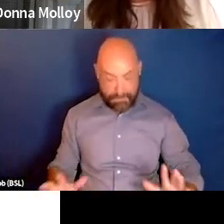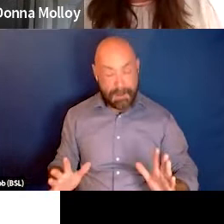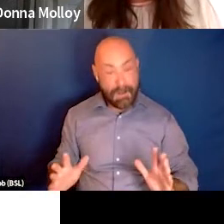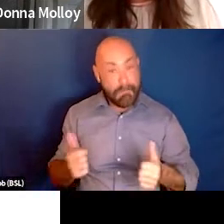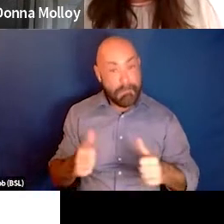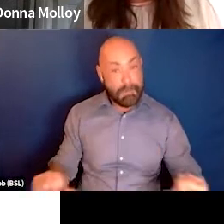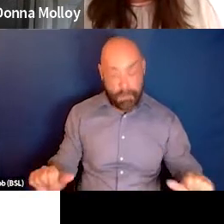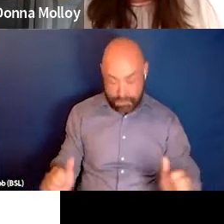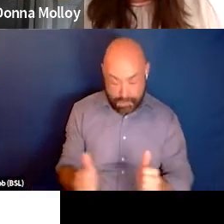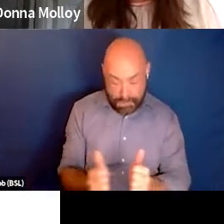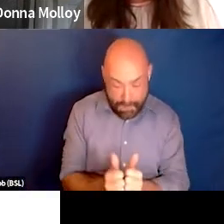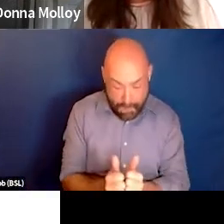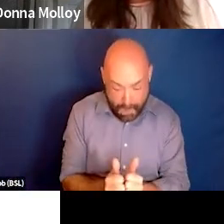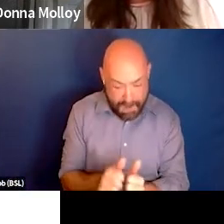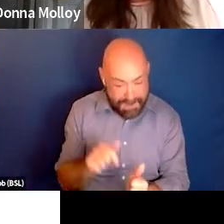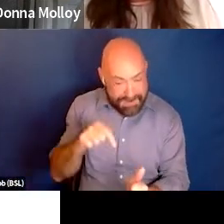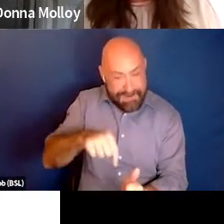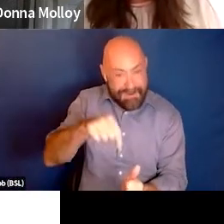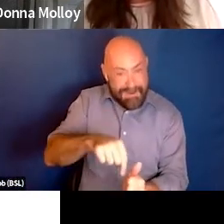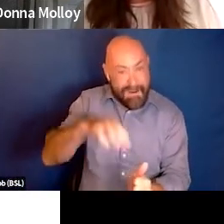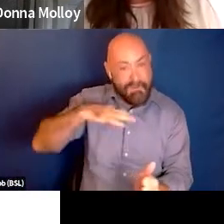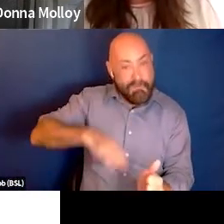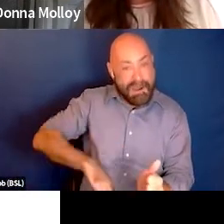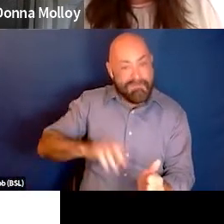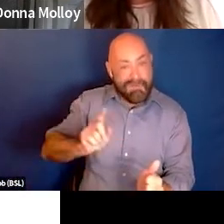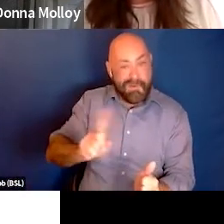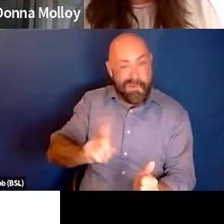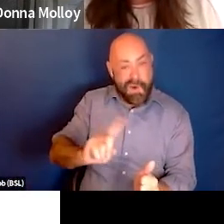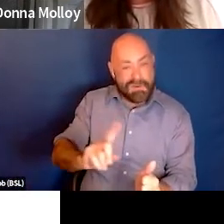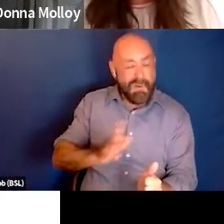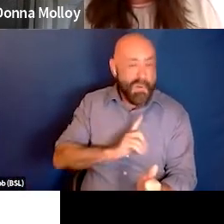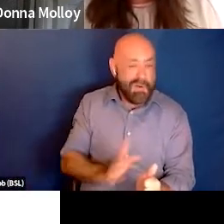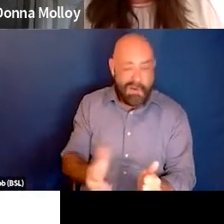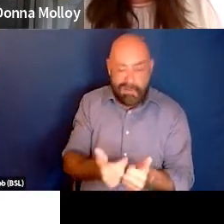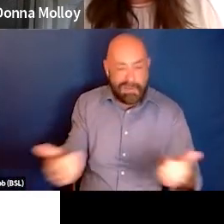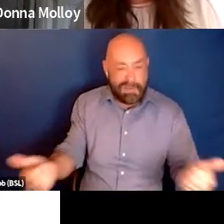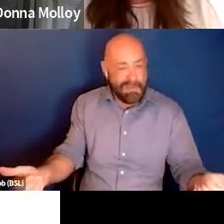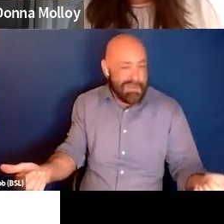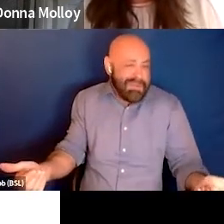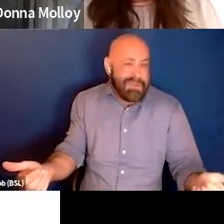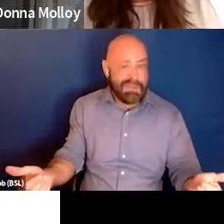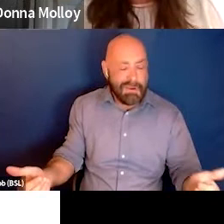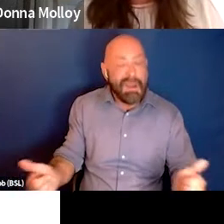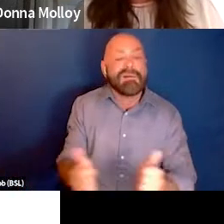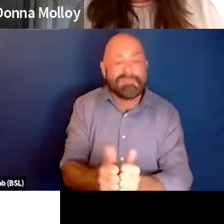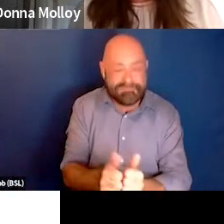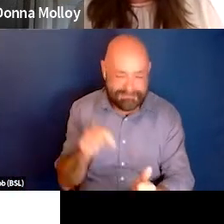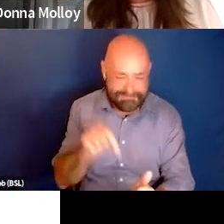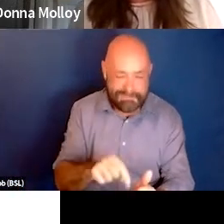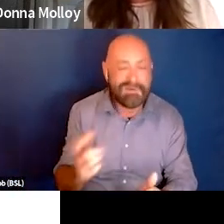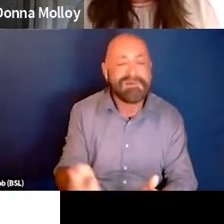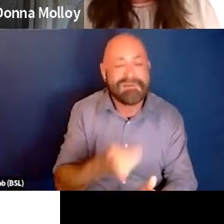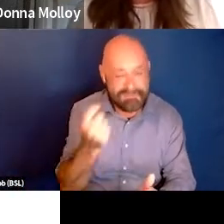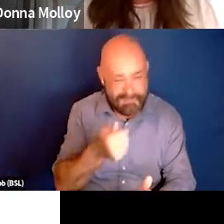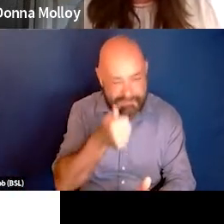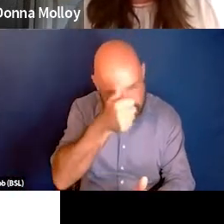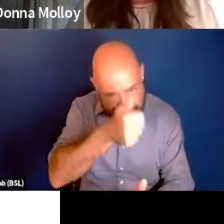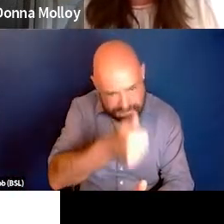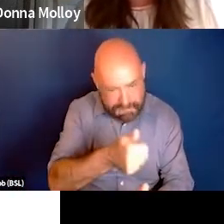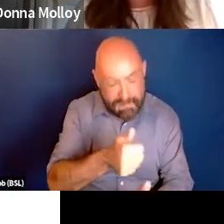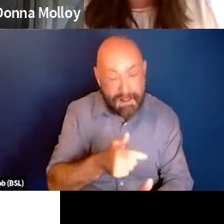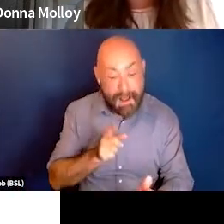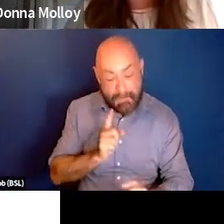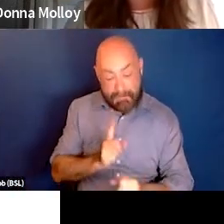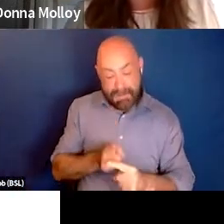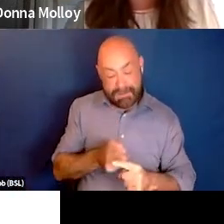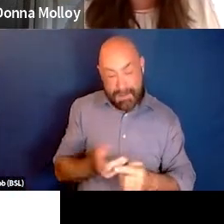a family hub approach can offer and how we can make sure we're adding as much value as possible to the current service offer. And